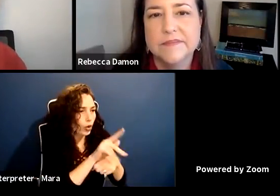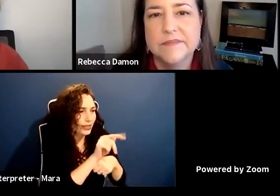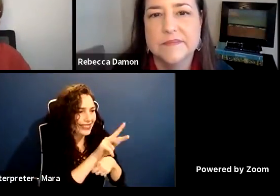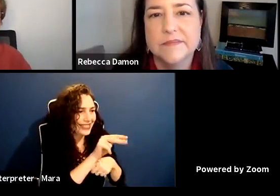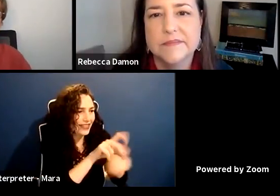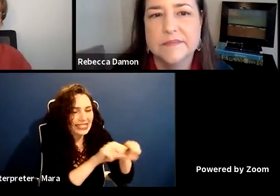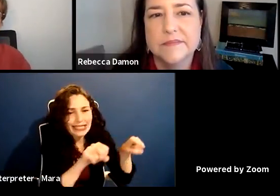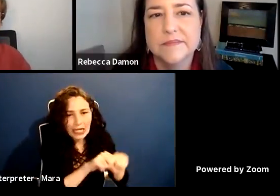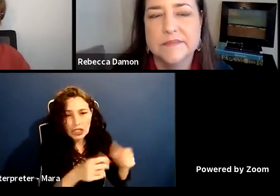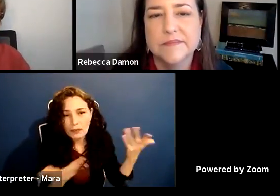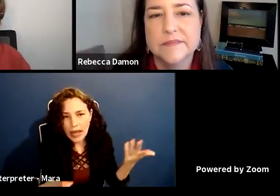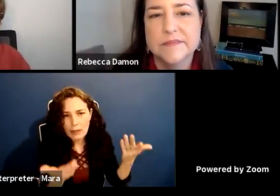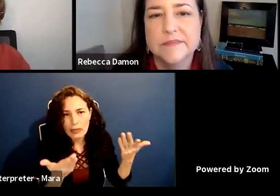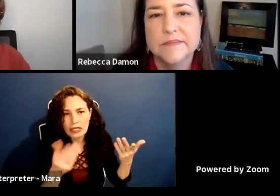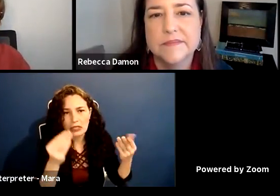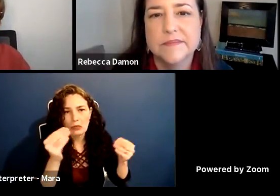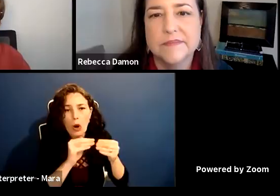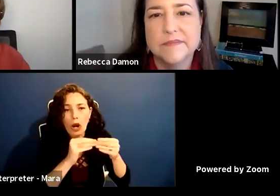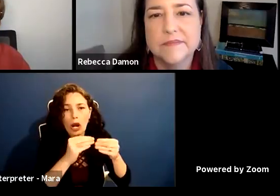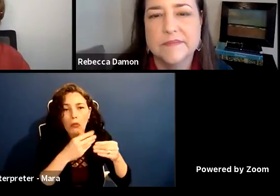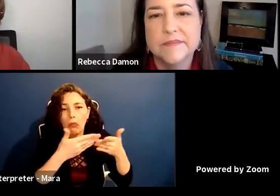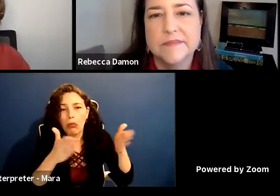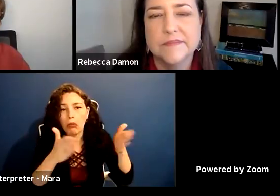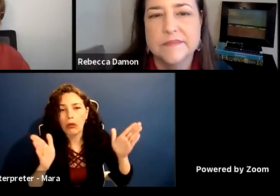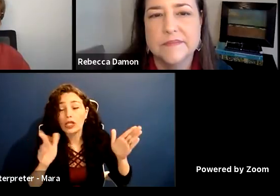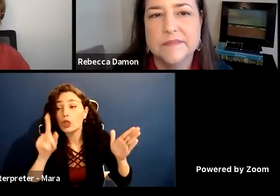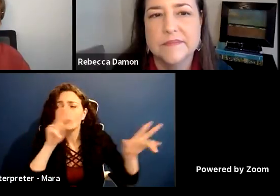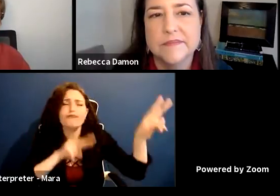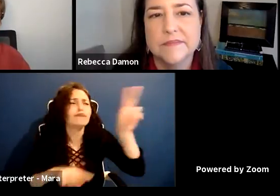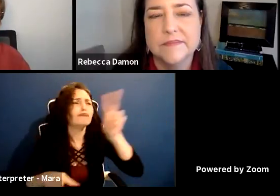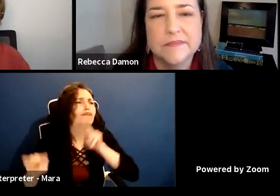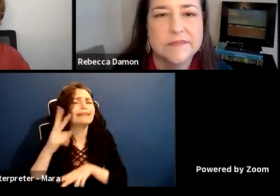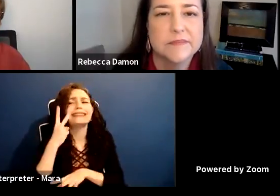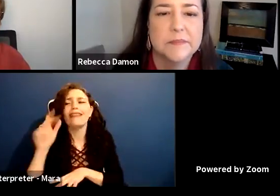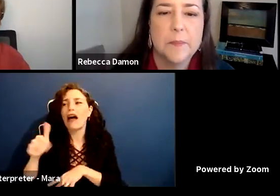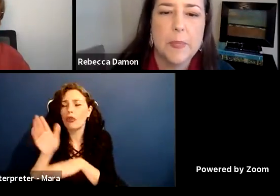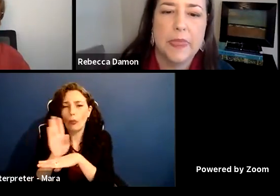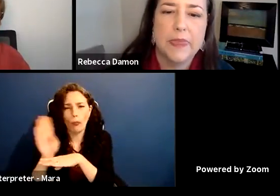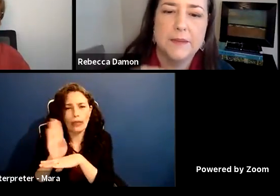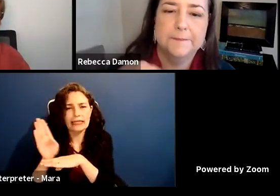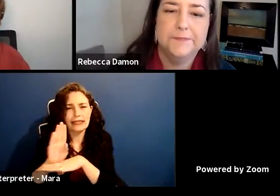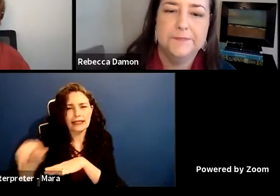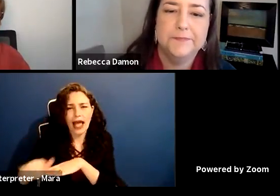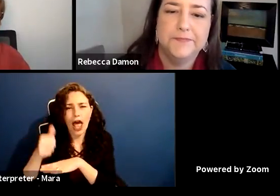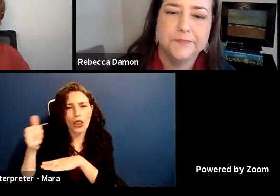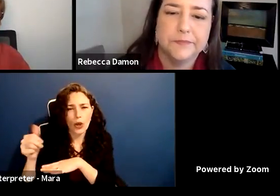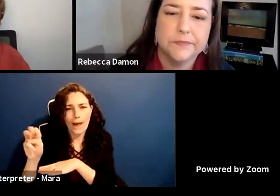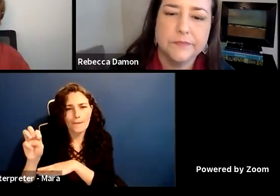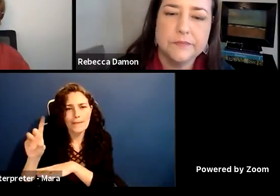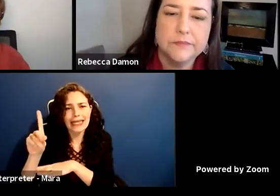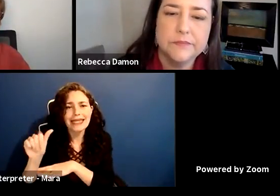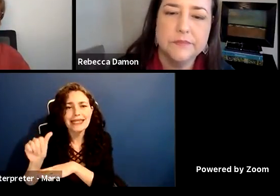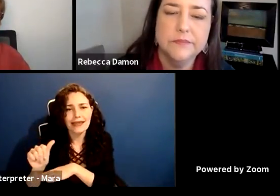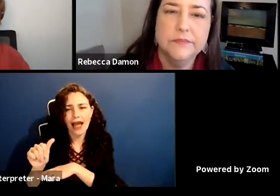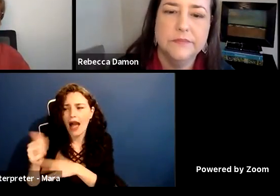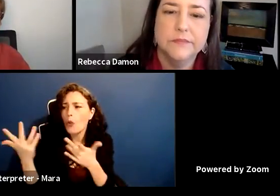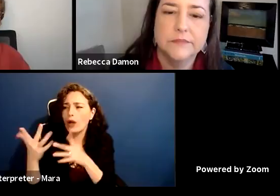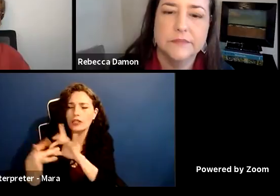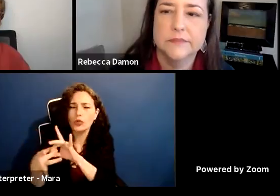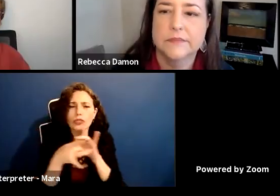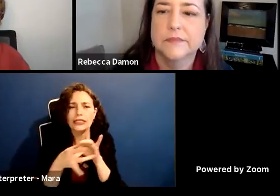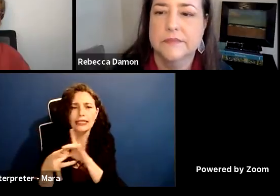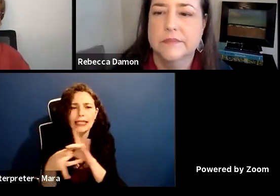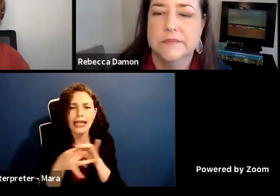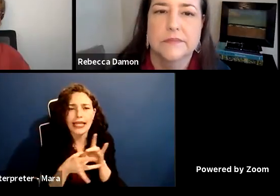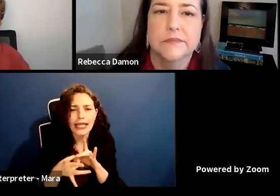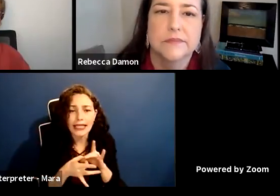stations. You know, look around and see what other businesses and media entities are kind of related to what you want to do,